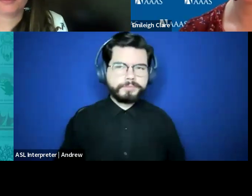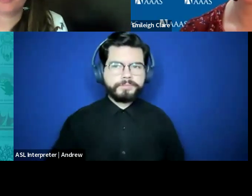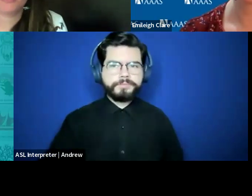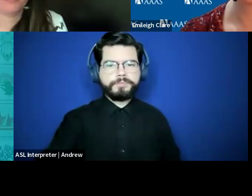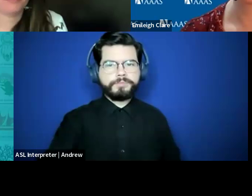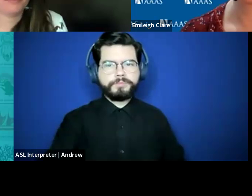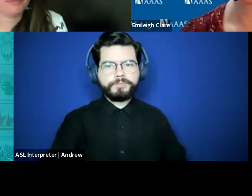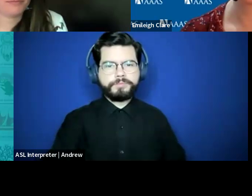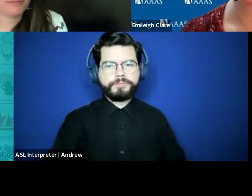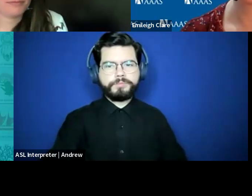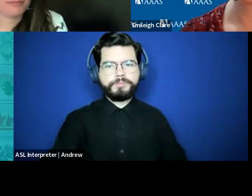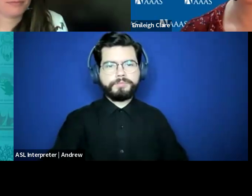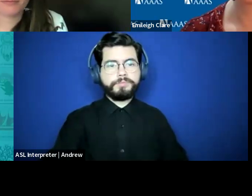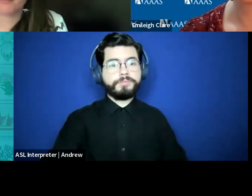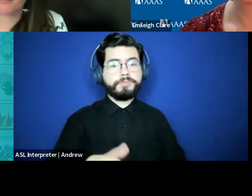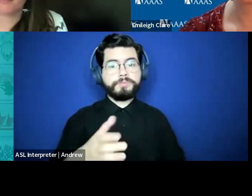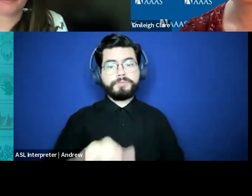Is there anything you'd like to add?